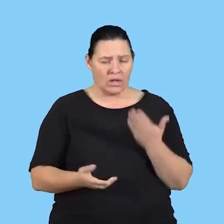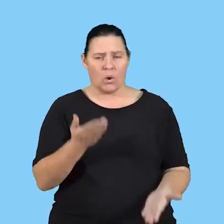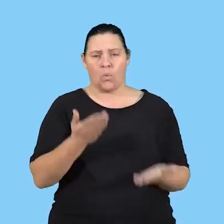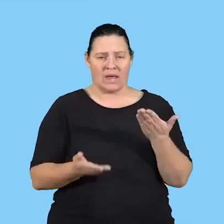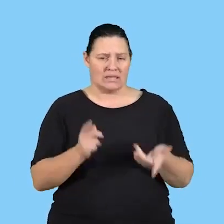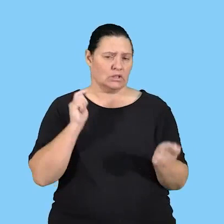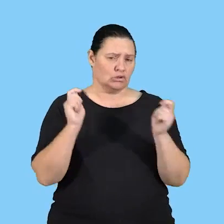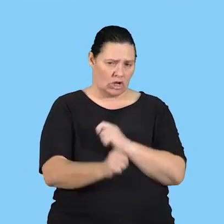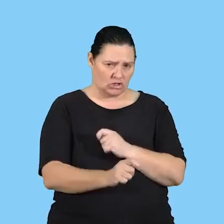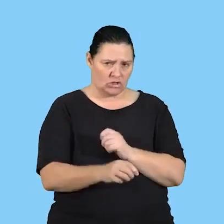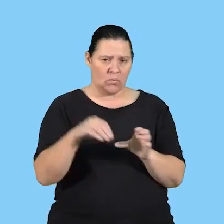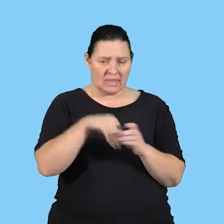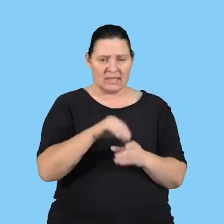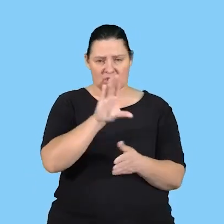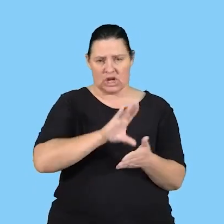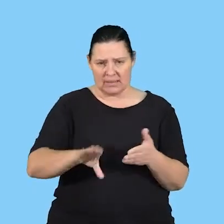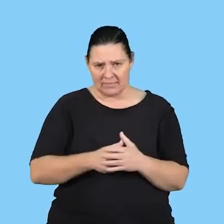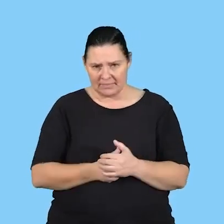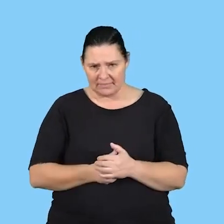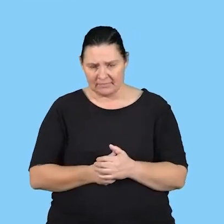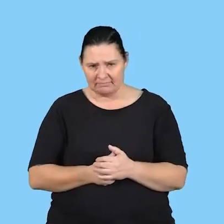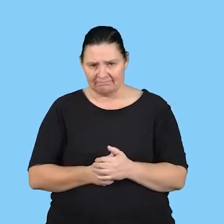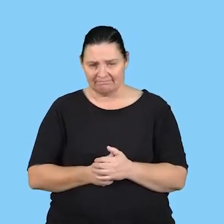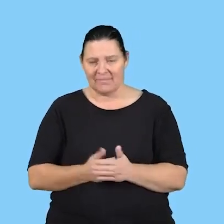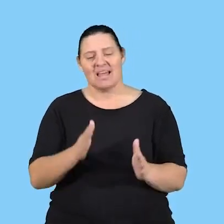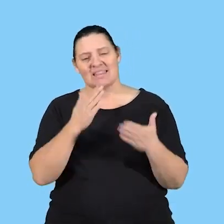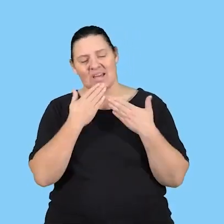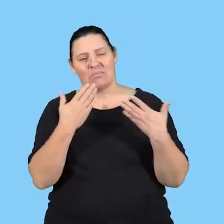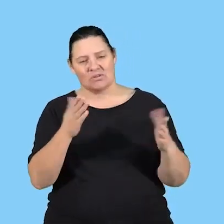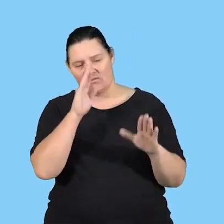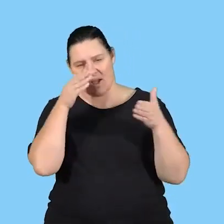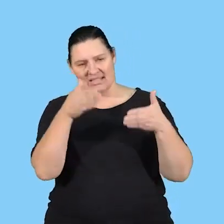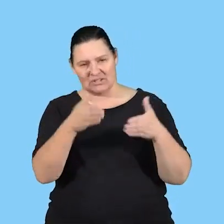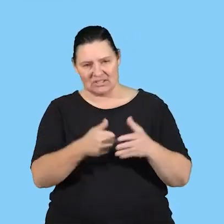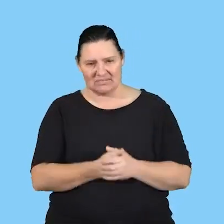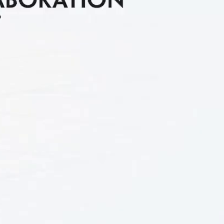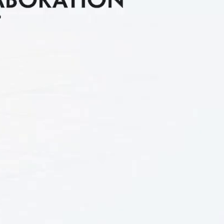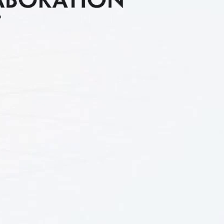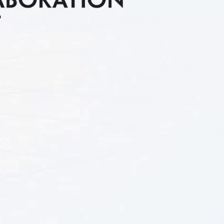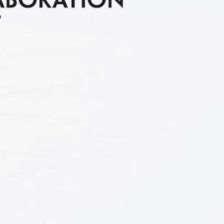weightings that have been changed in the circular. Colleagues, thank you very much for your attention.